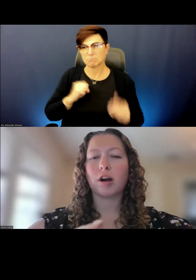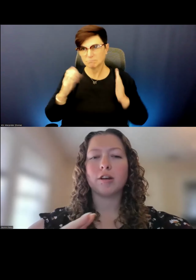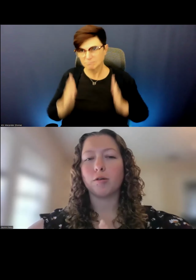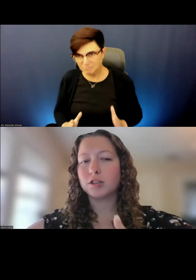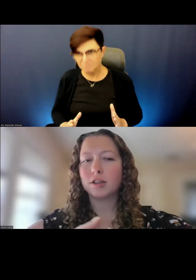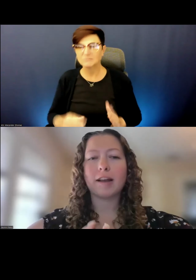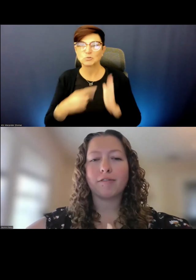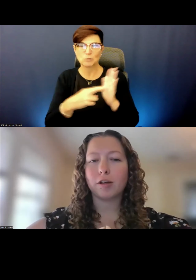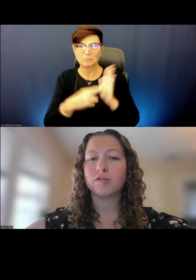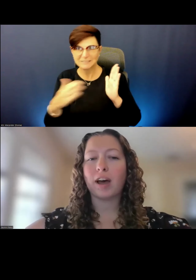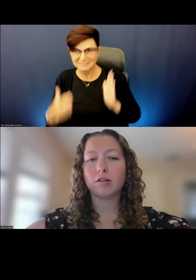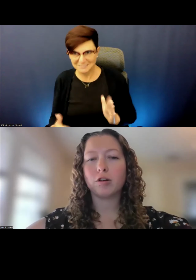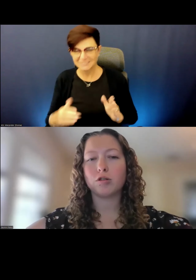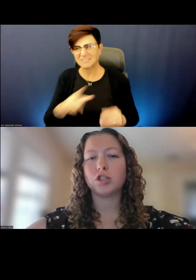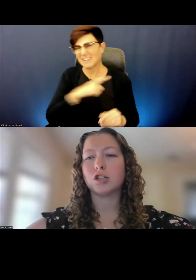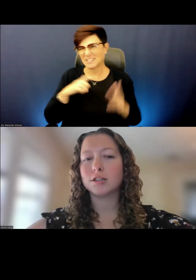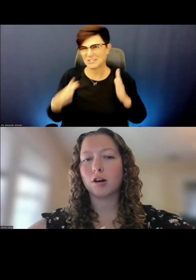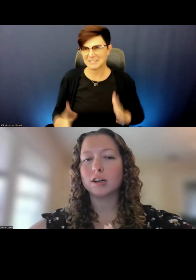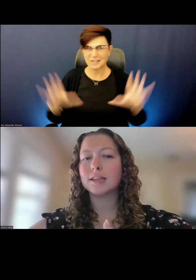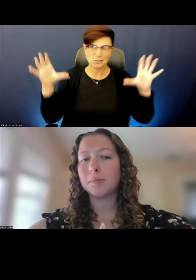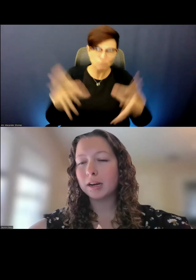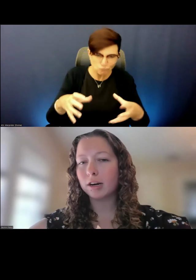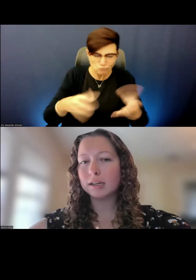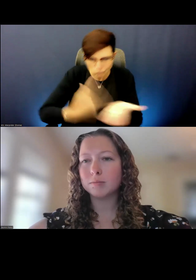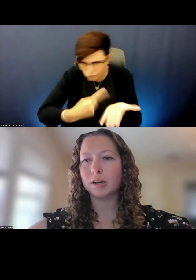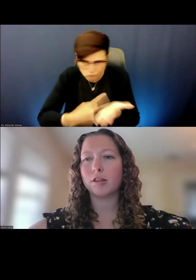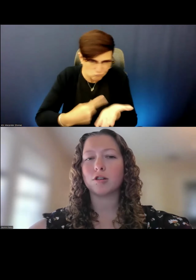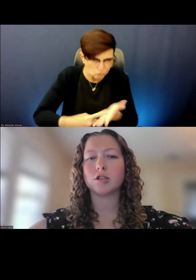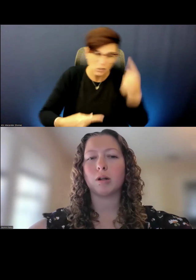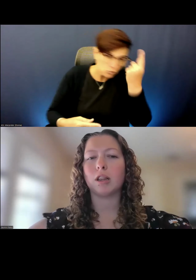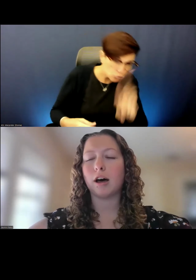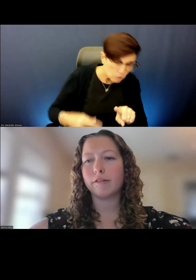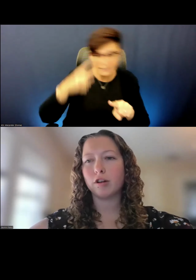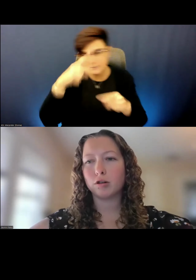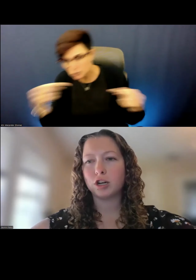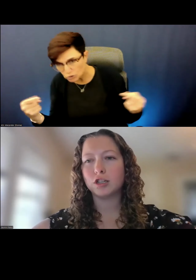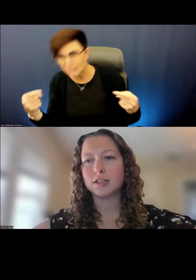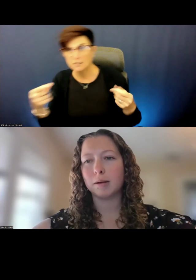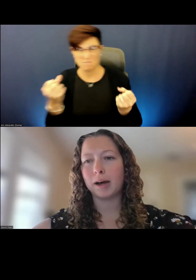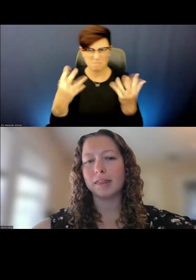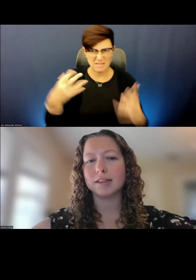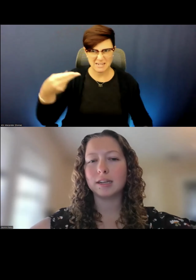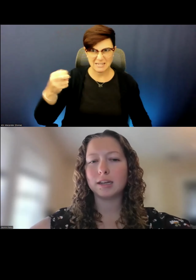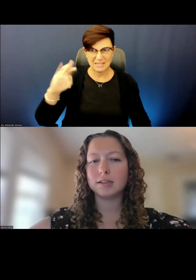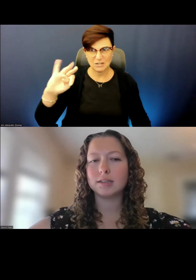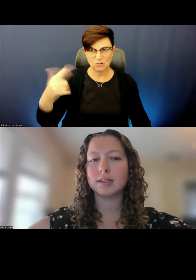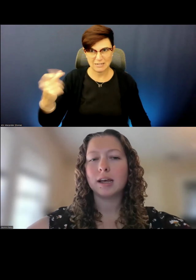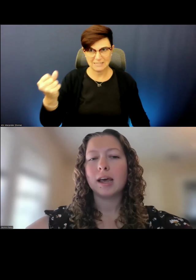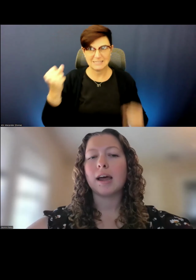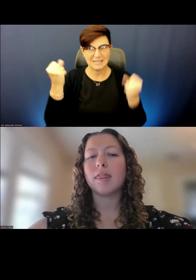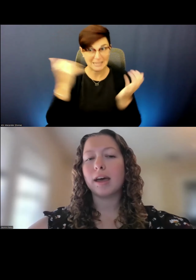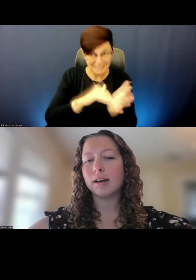missing. It's those final negotiations. There are some hearings, but there's also a lot of negotiations done behind the